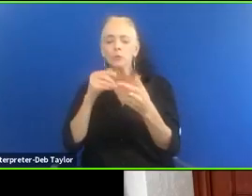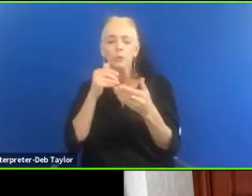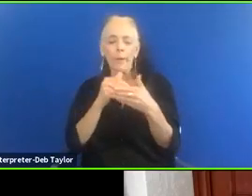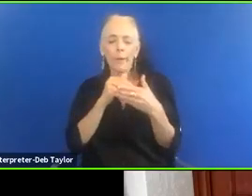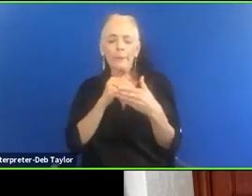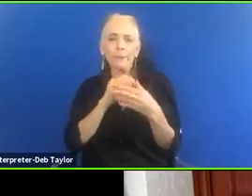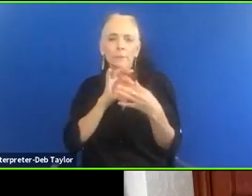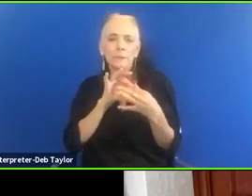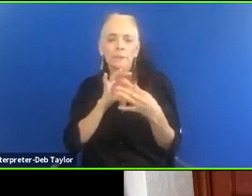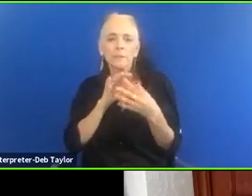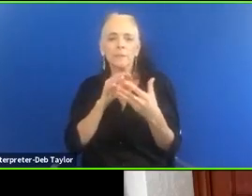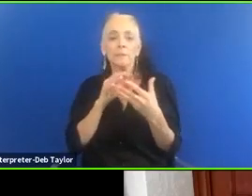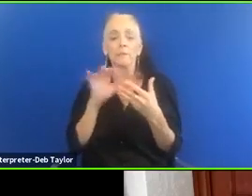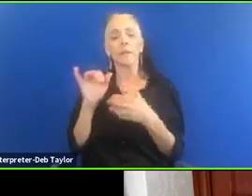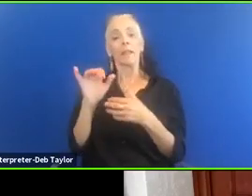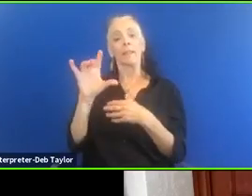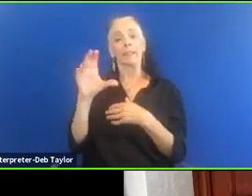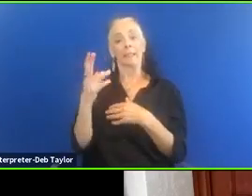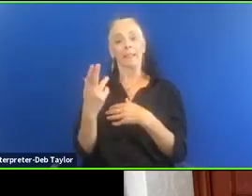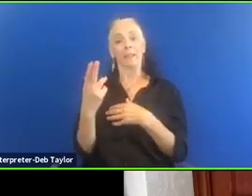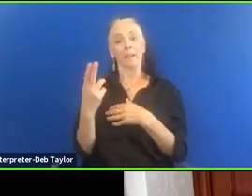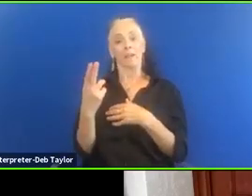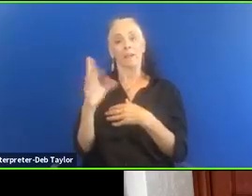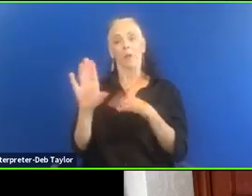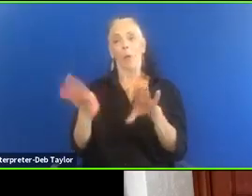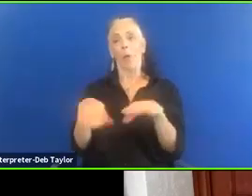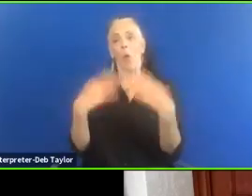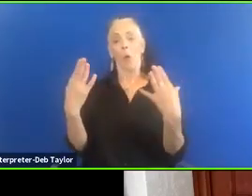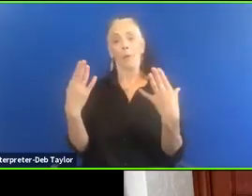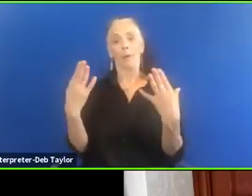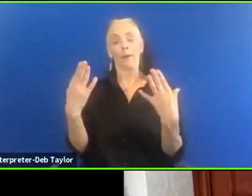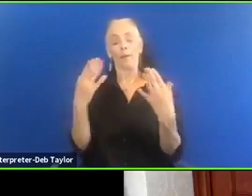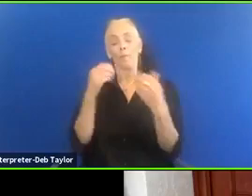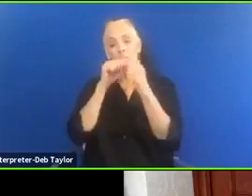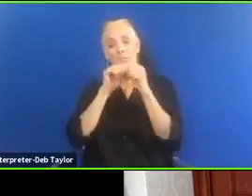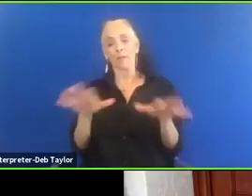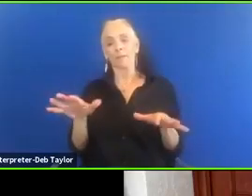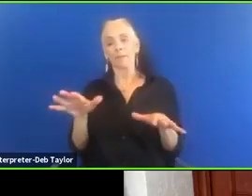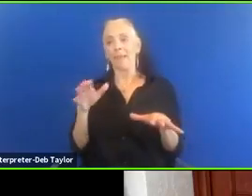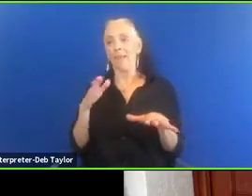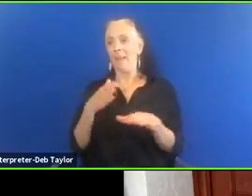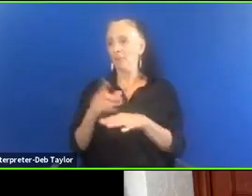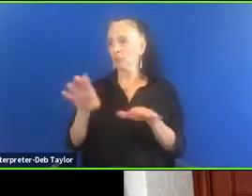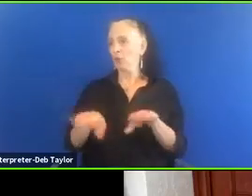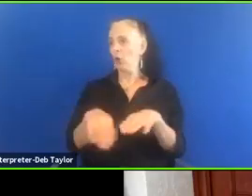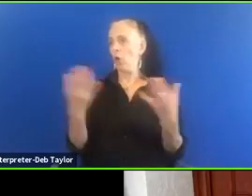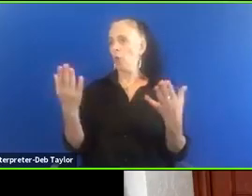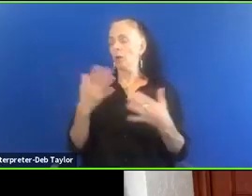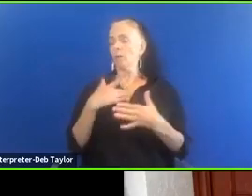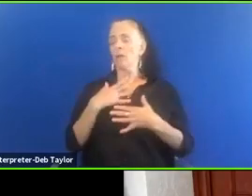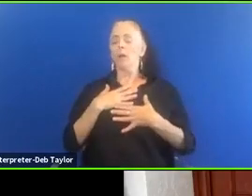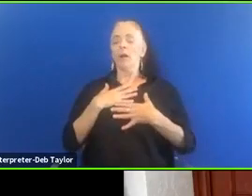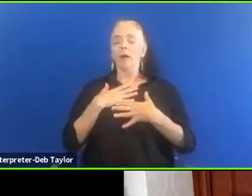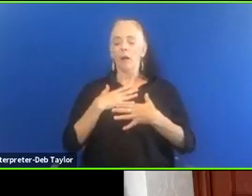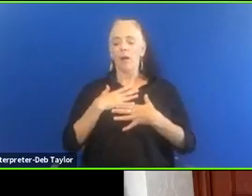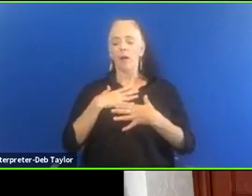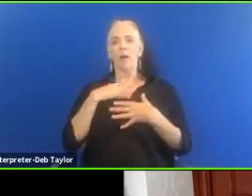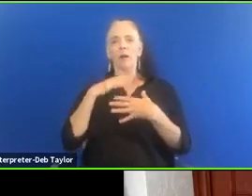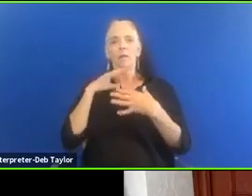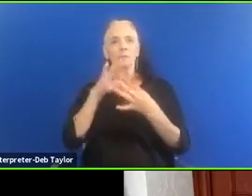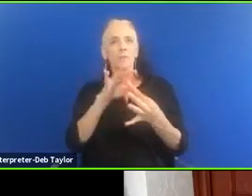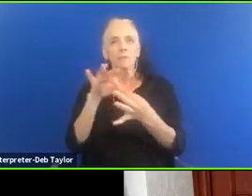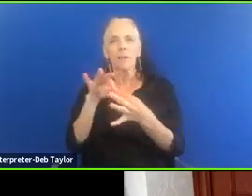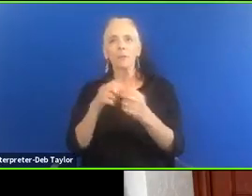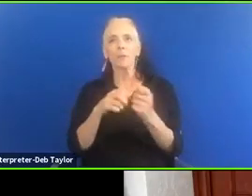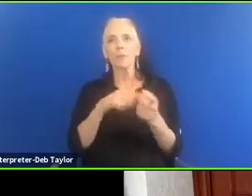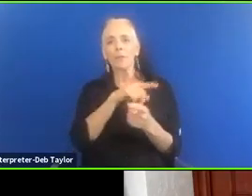Leah opened us up today, like I just felt so much more open after that moment and connected to you all, even though it's